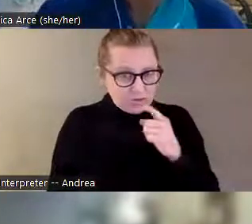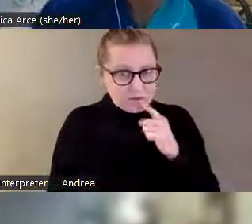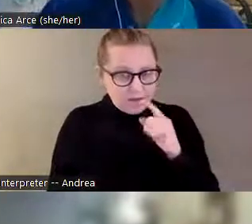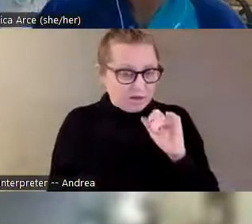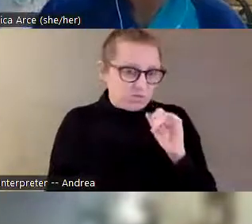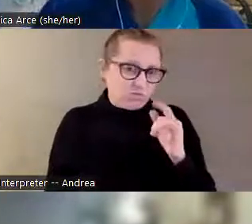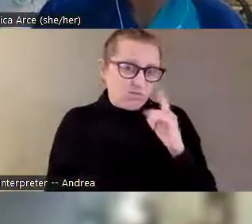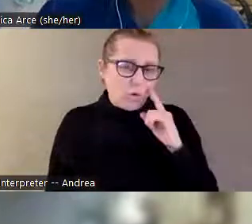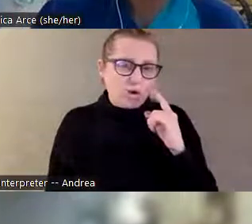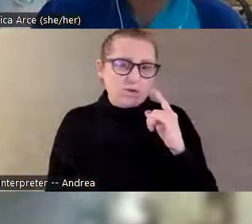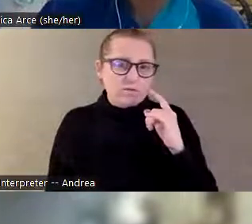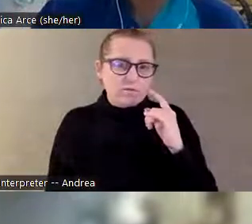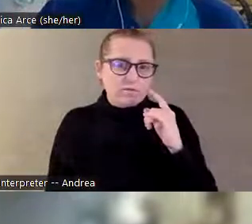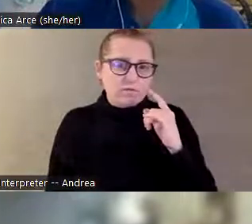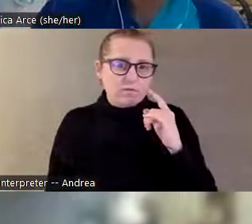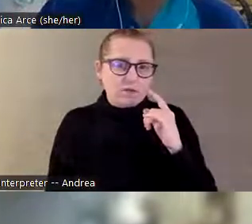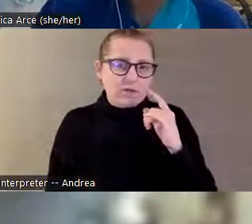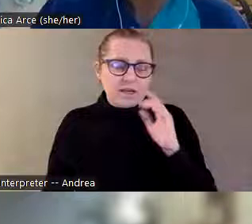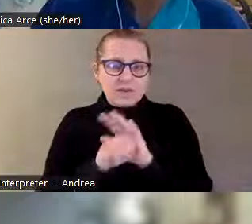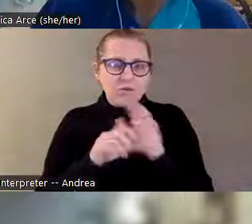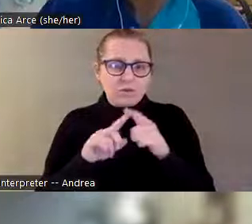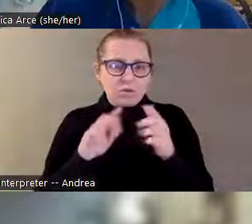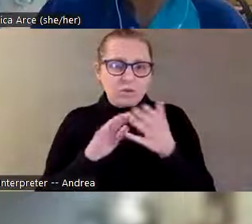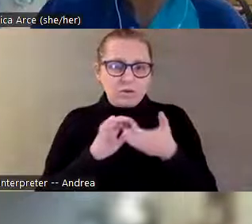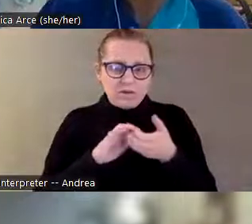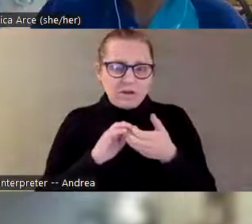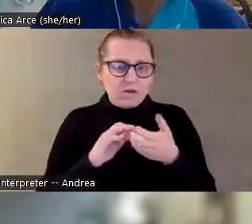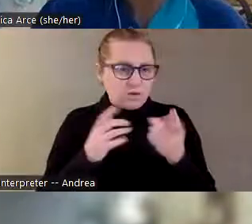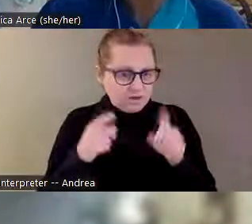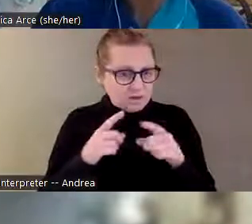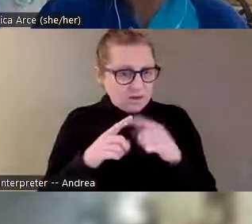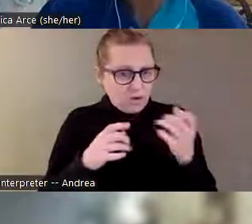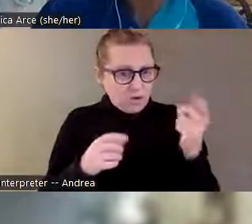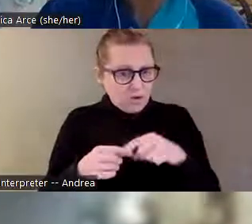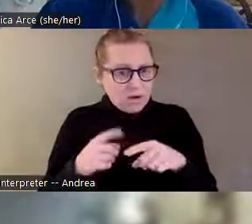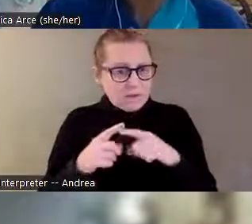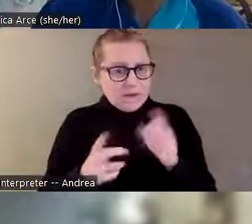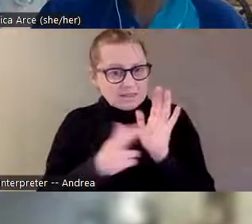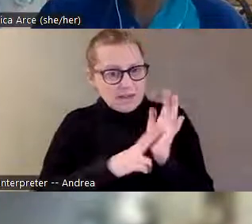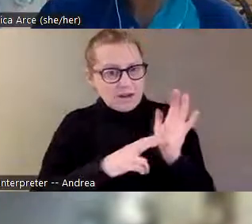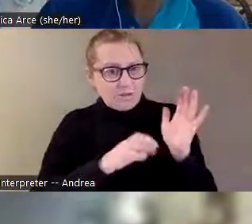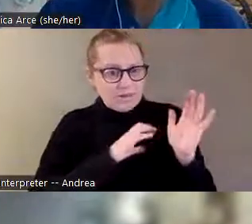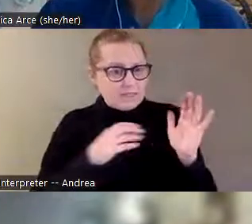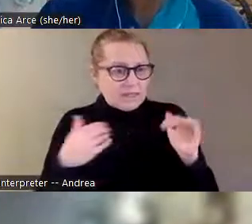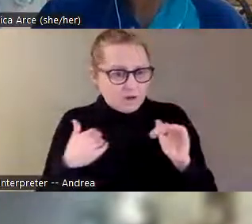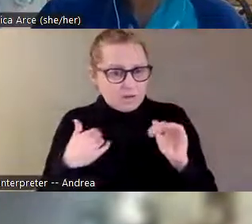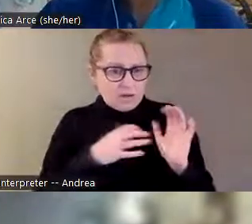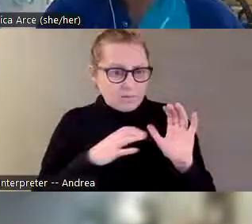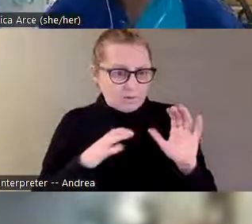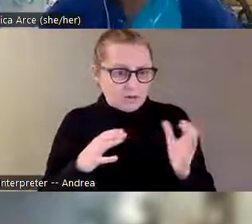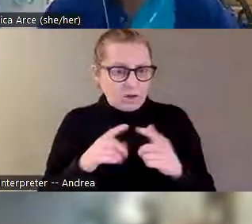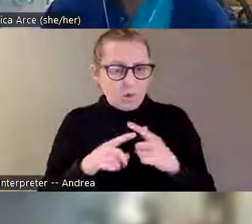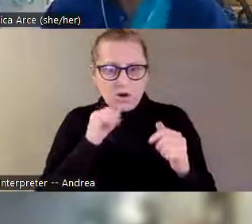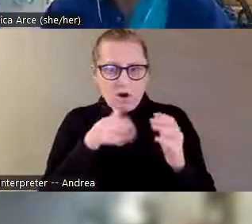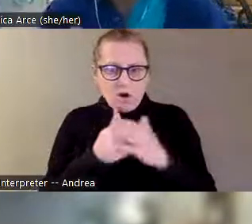event and saying, we would like you to come to this community engagement event, signed the Police Accountability Commission, and we're not all at those meetings and